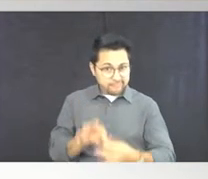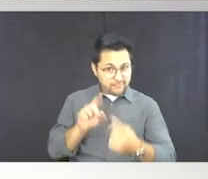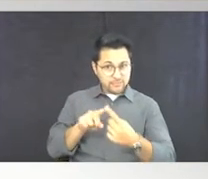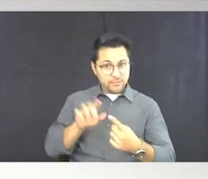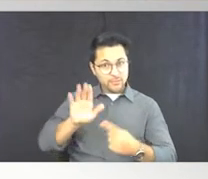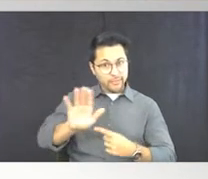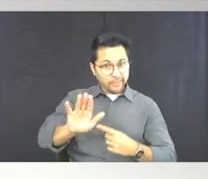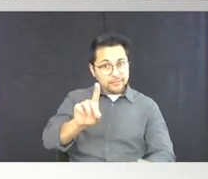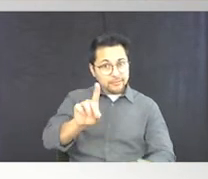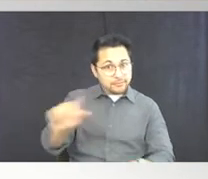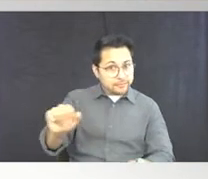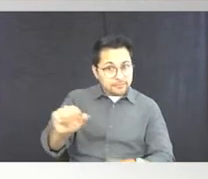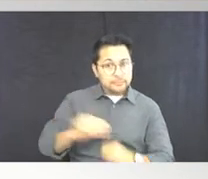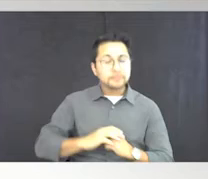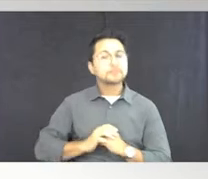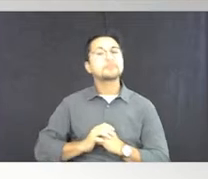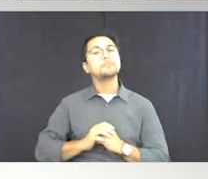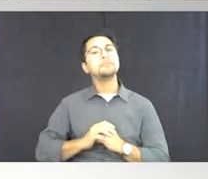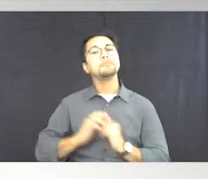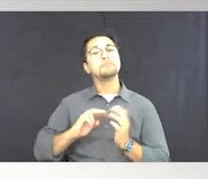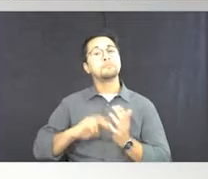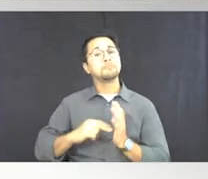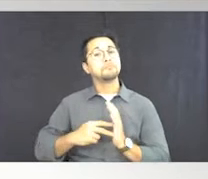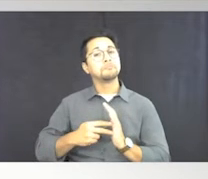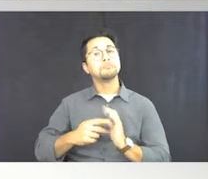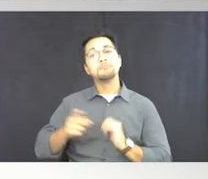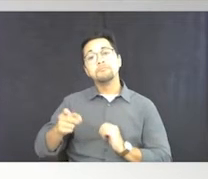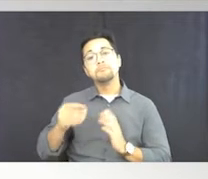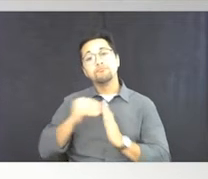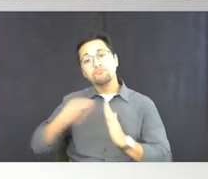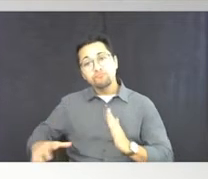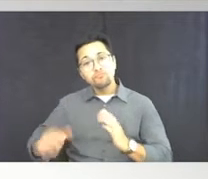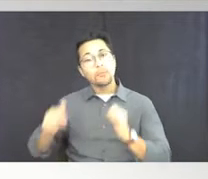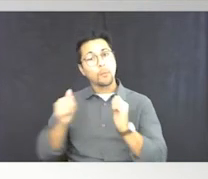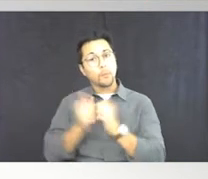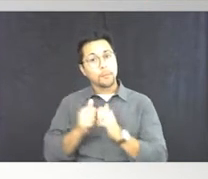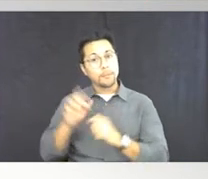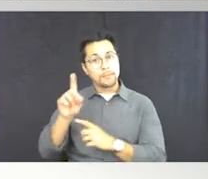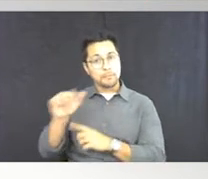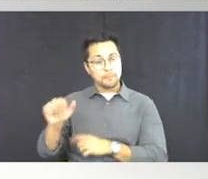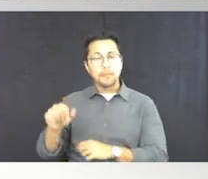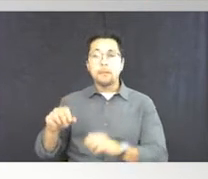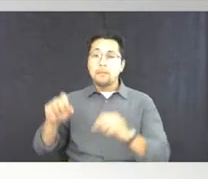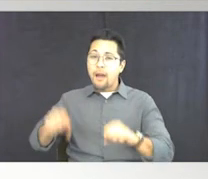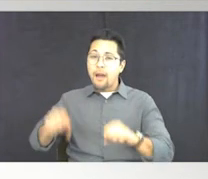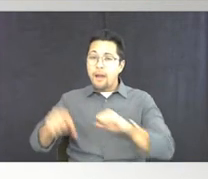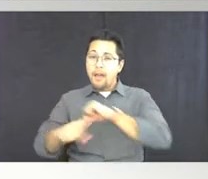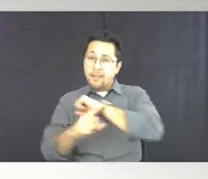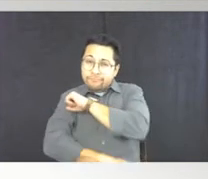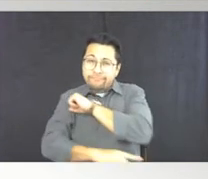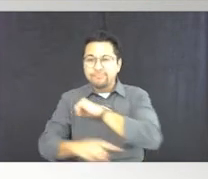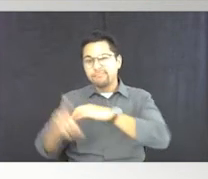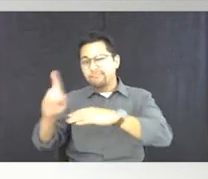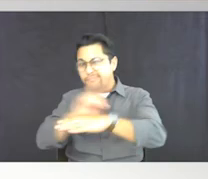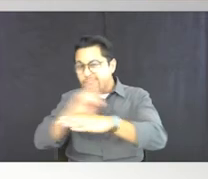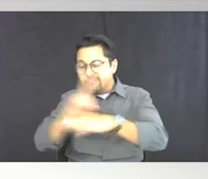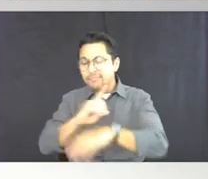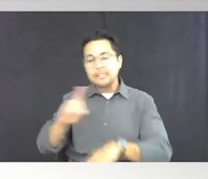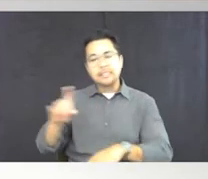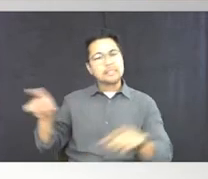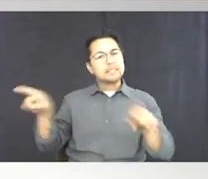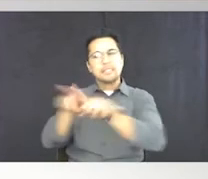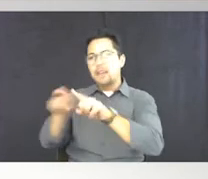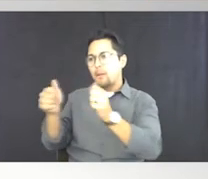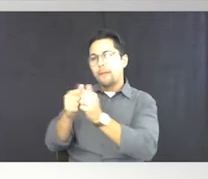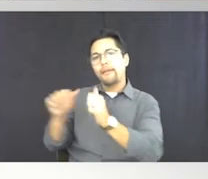student's disability, then the student with a disability can be disciplined in the same manner of students